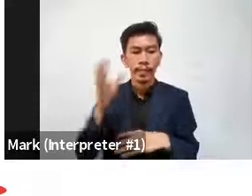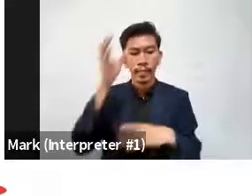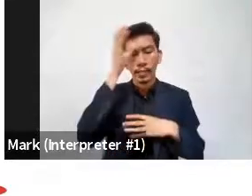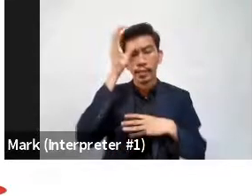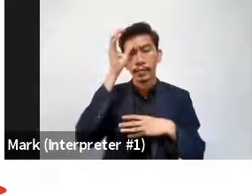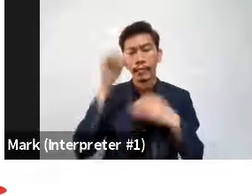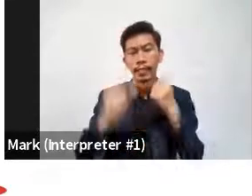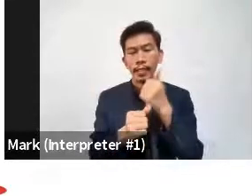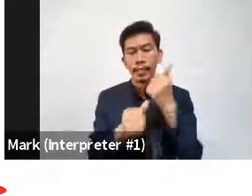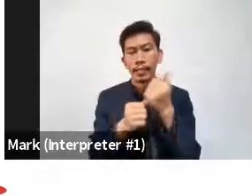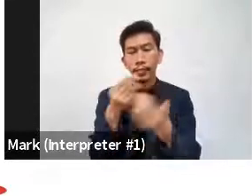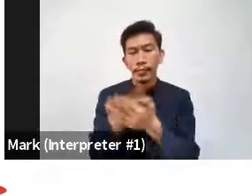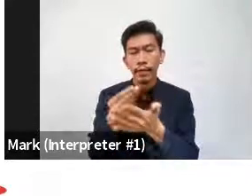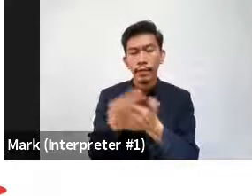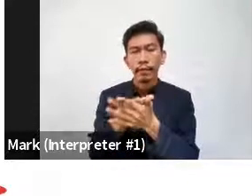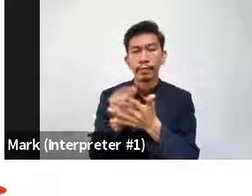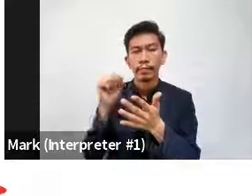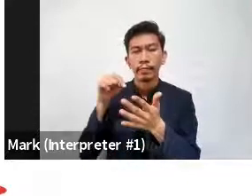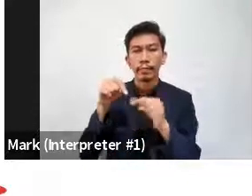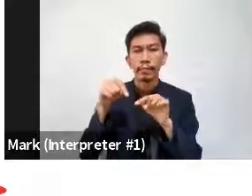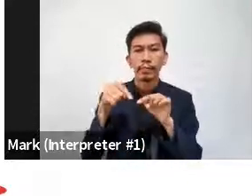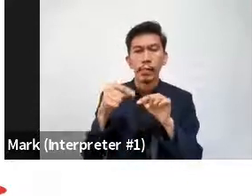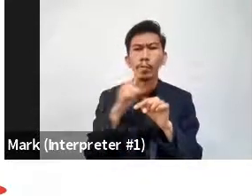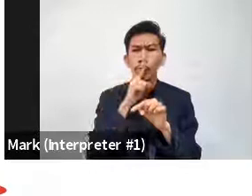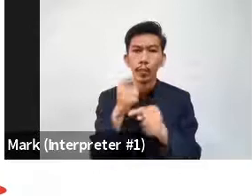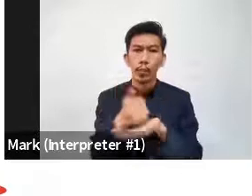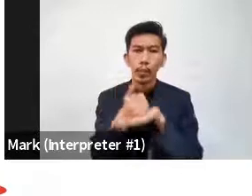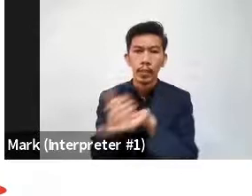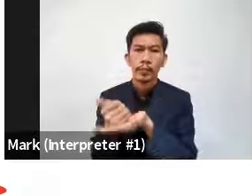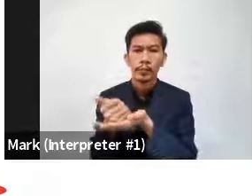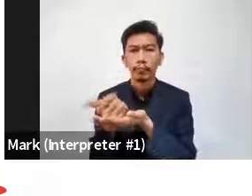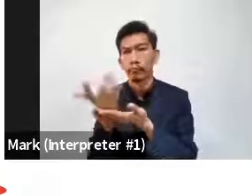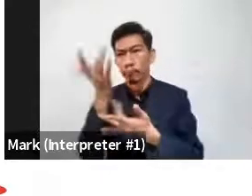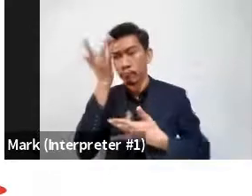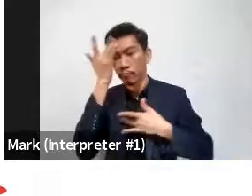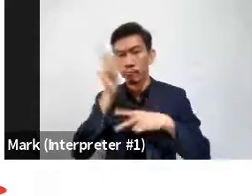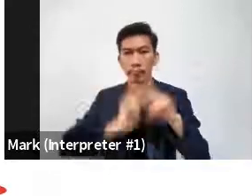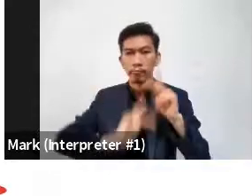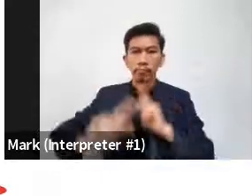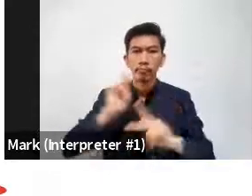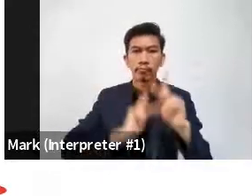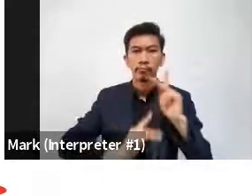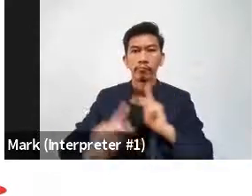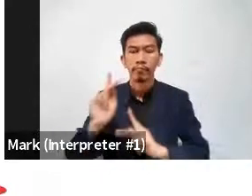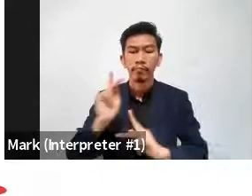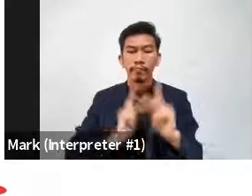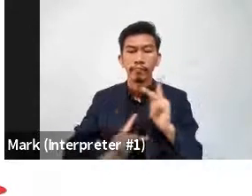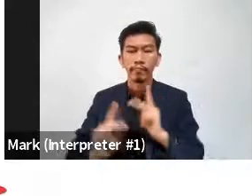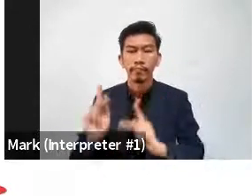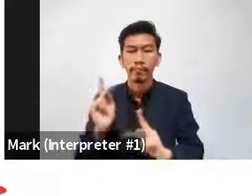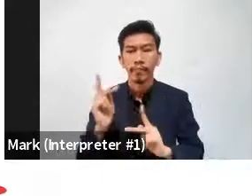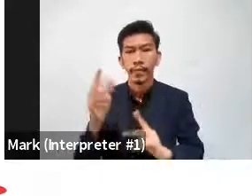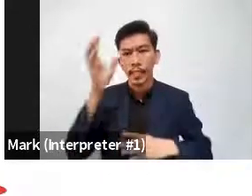Assistance Fund would be a big help to our patients, our cancer